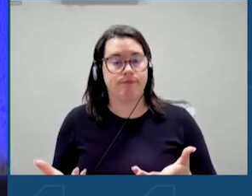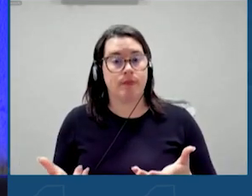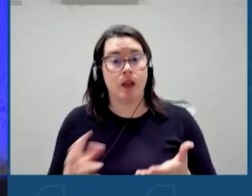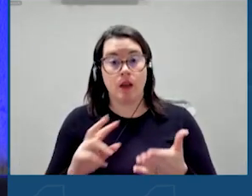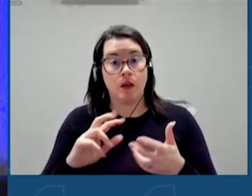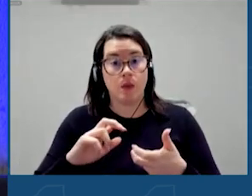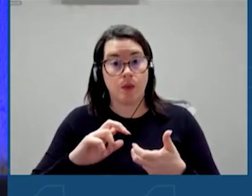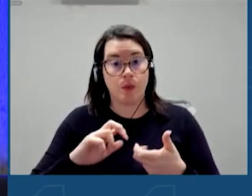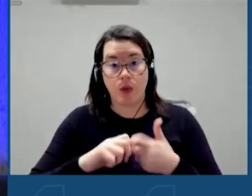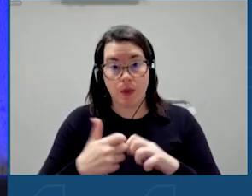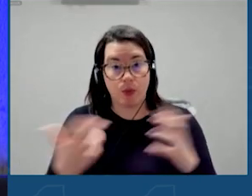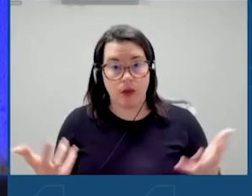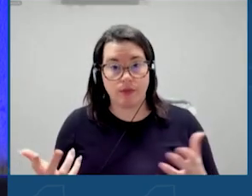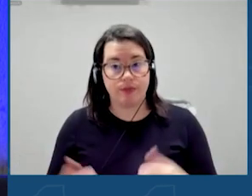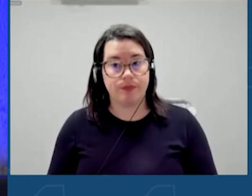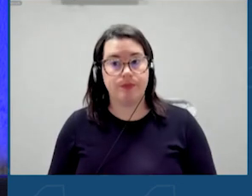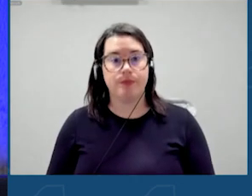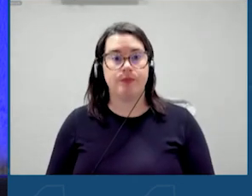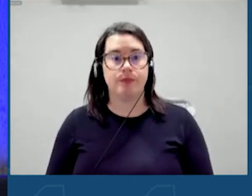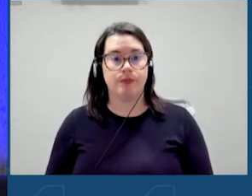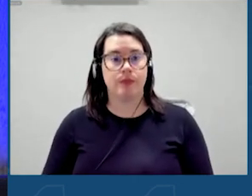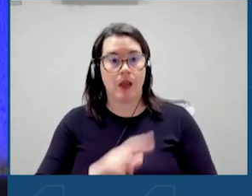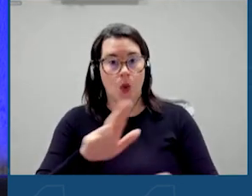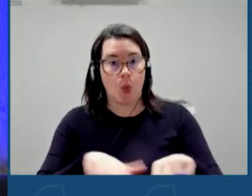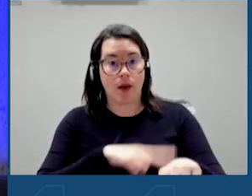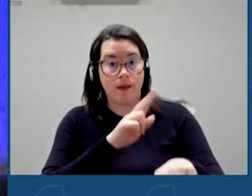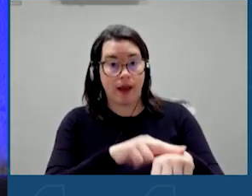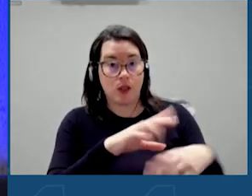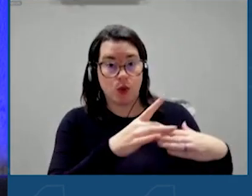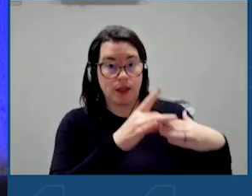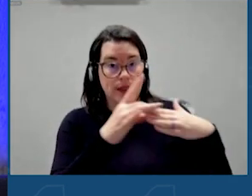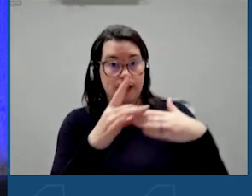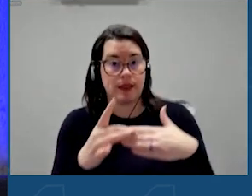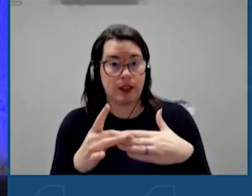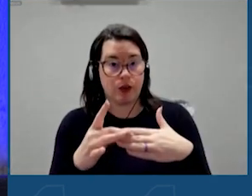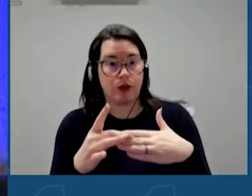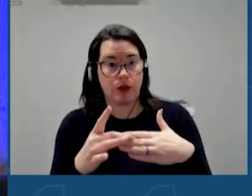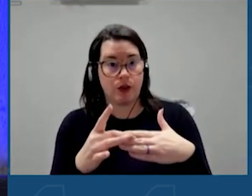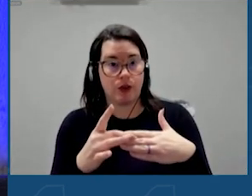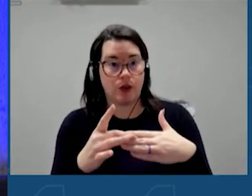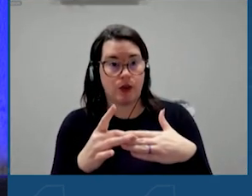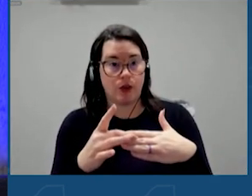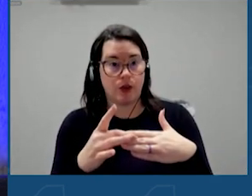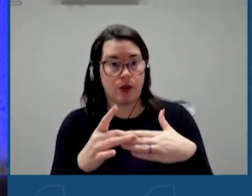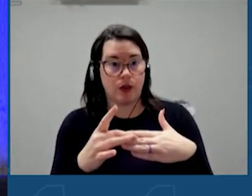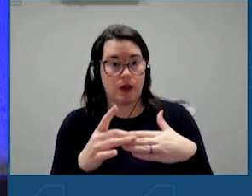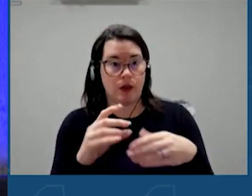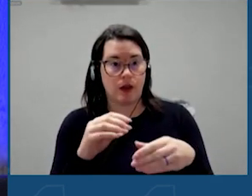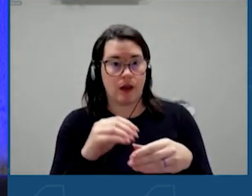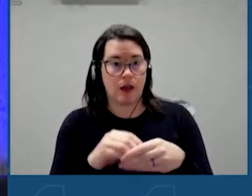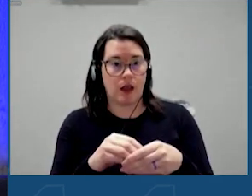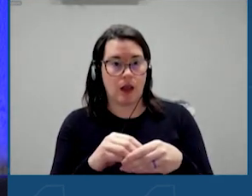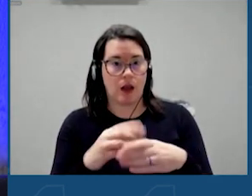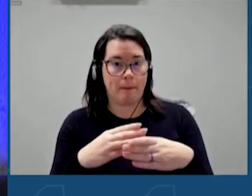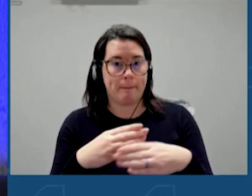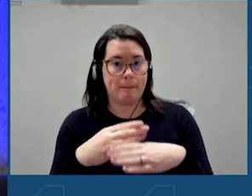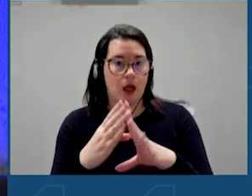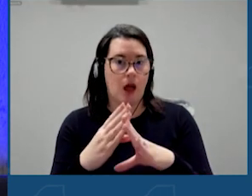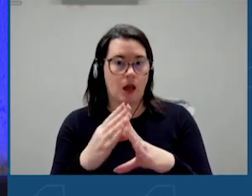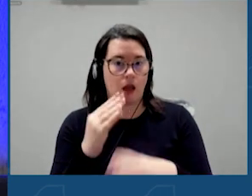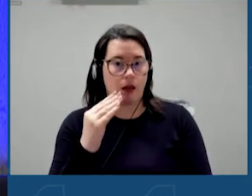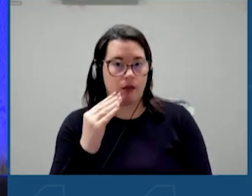problem. We're a national leader, but we're a national leader in blocking housing.